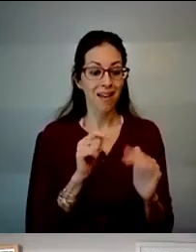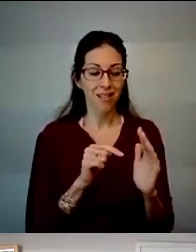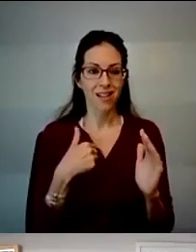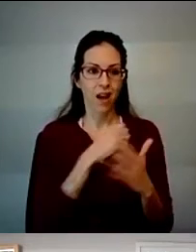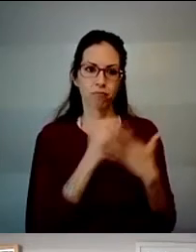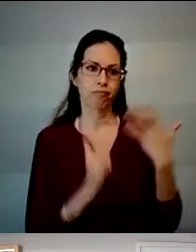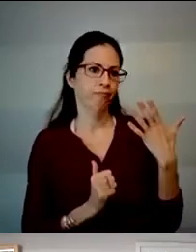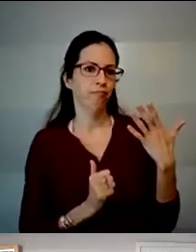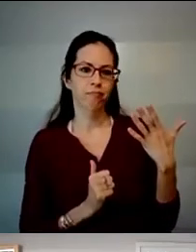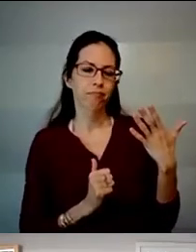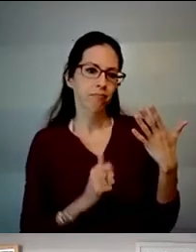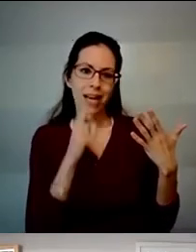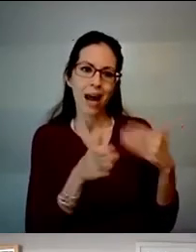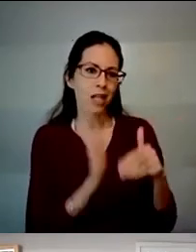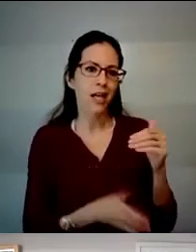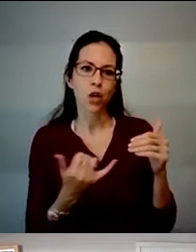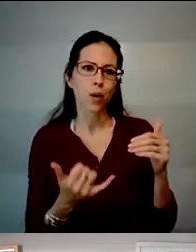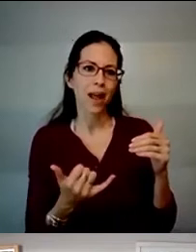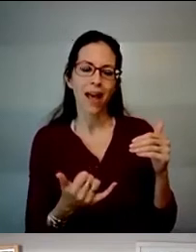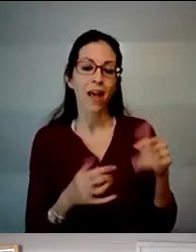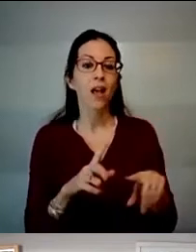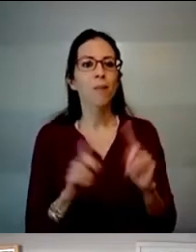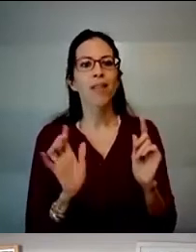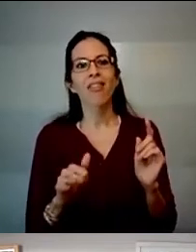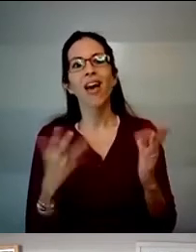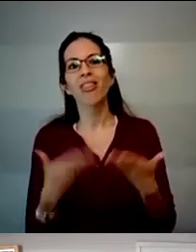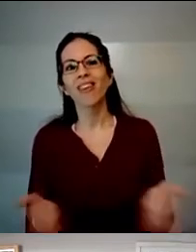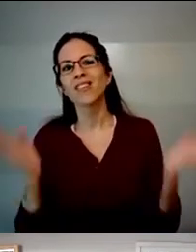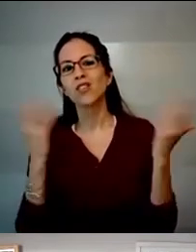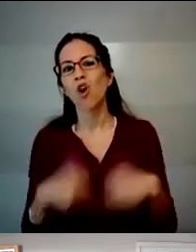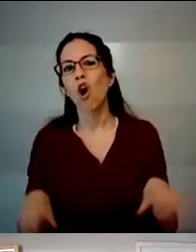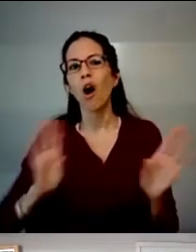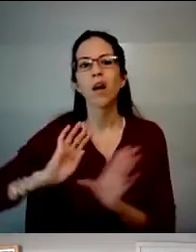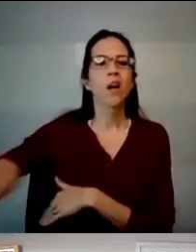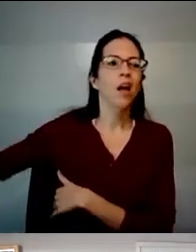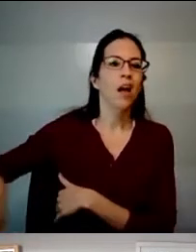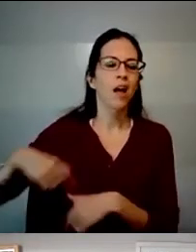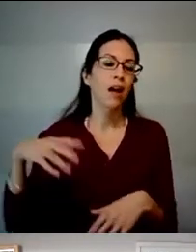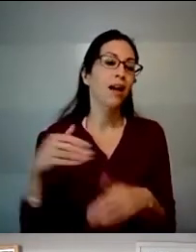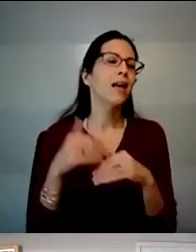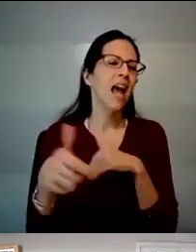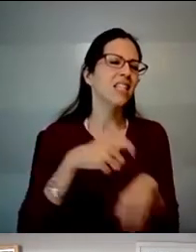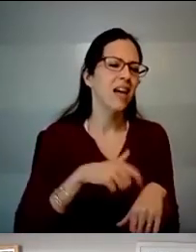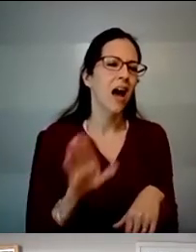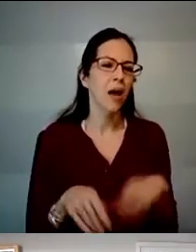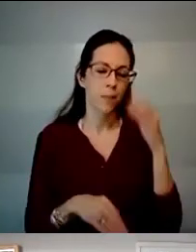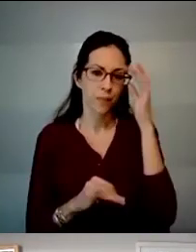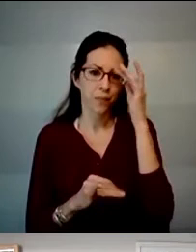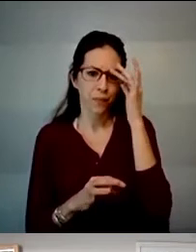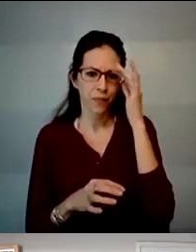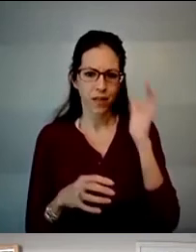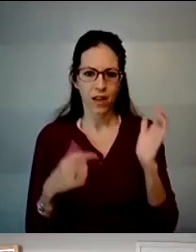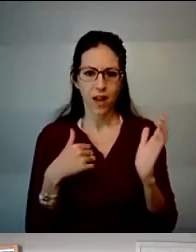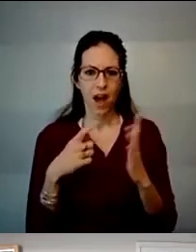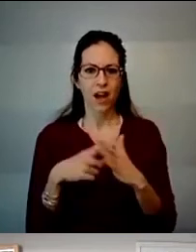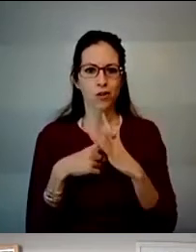get that done today. And like, but the thing passed, whatever. I'll get them next time. And like, I've started to be a